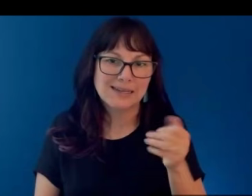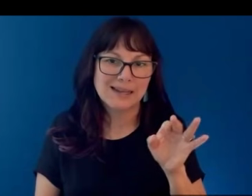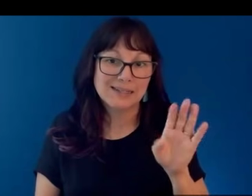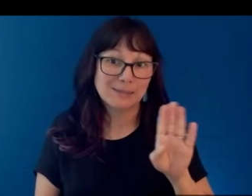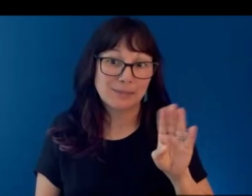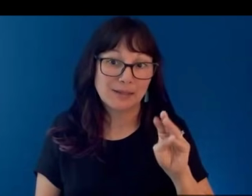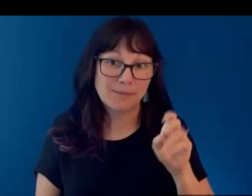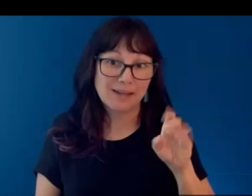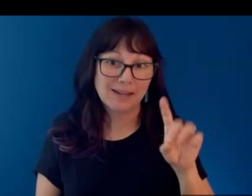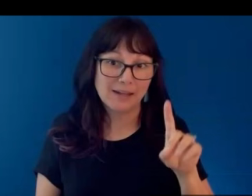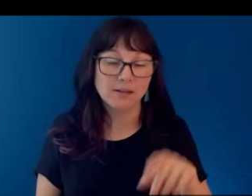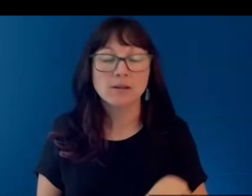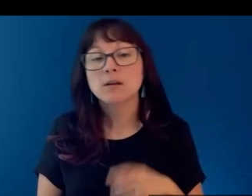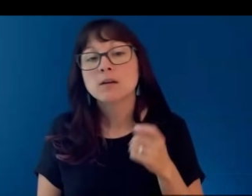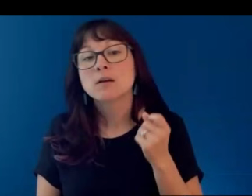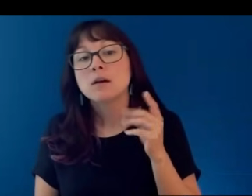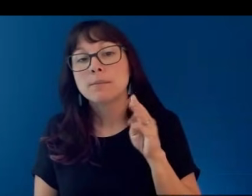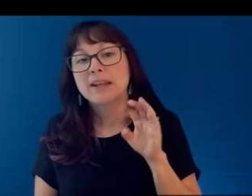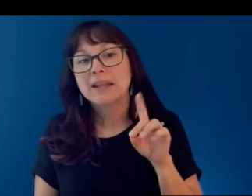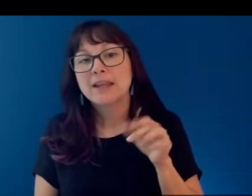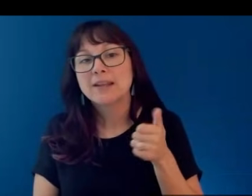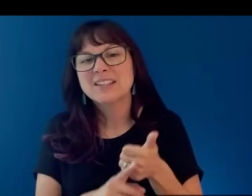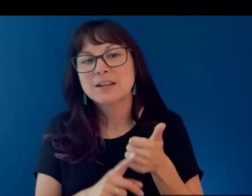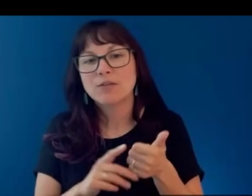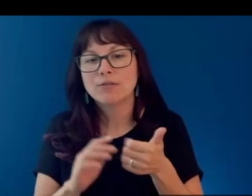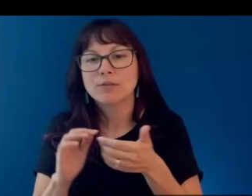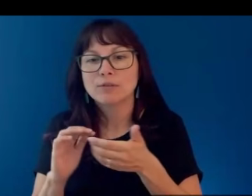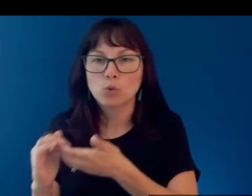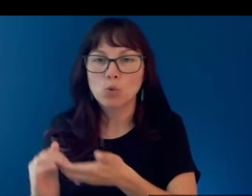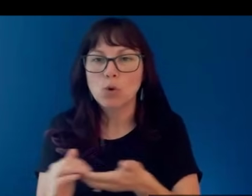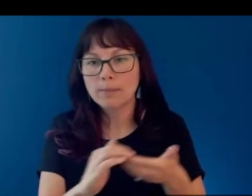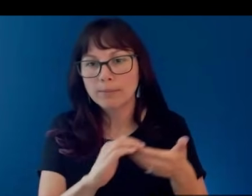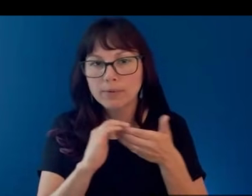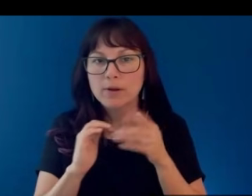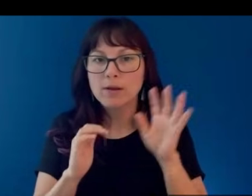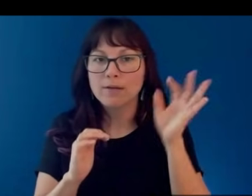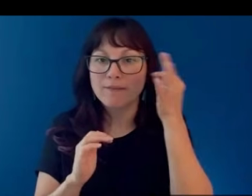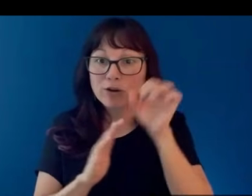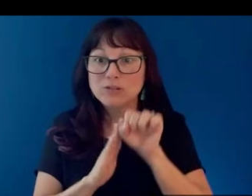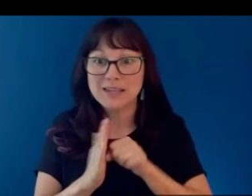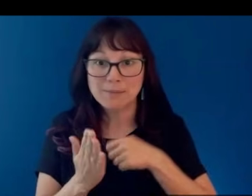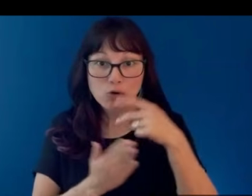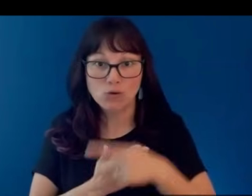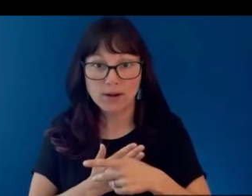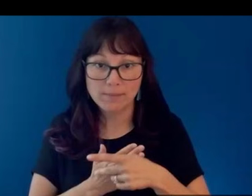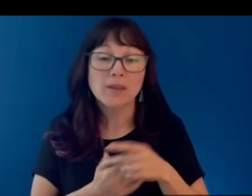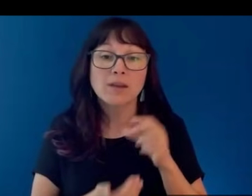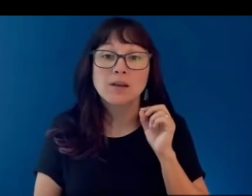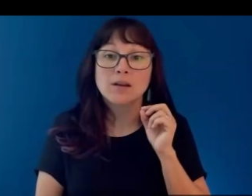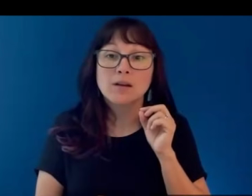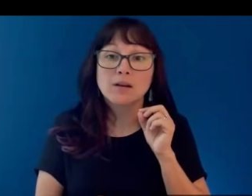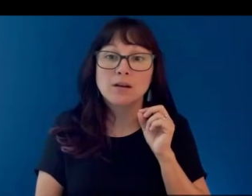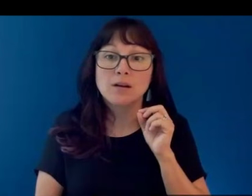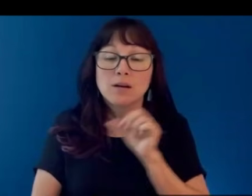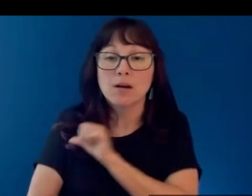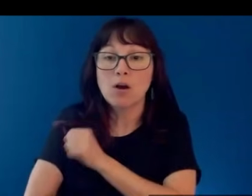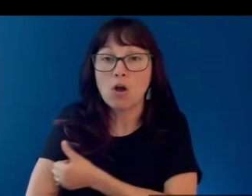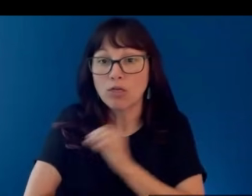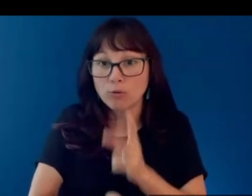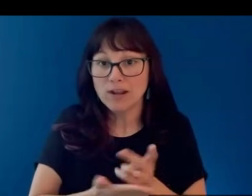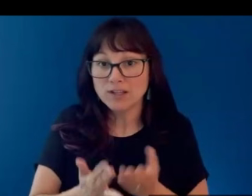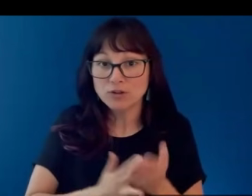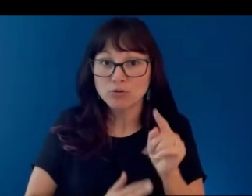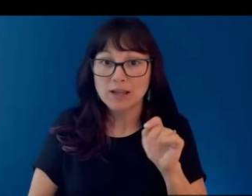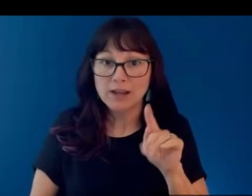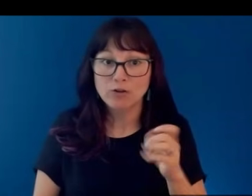So Medicaid is a cooperative federal state program. It's authorized by Title 19 of the Social Security